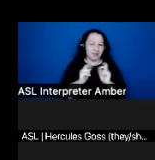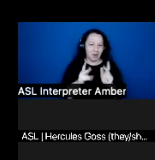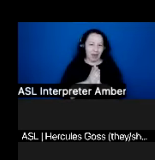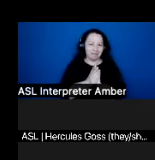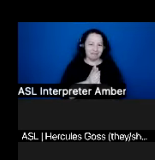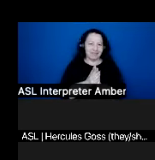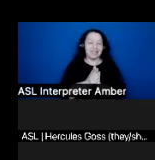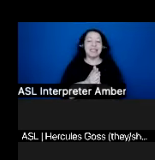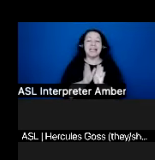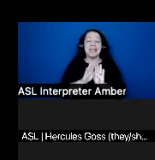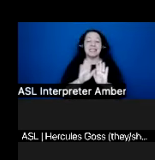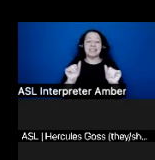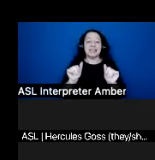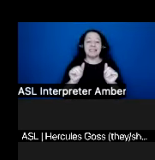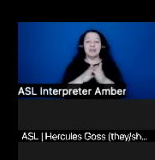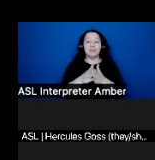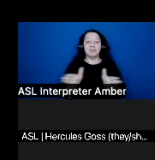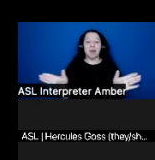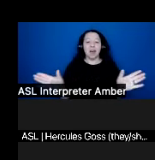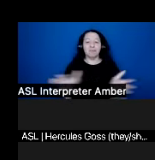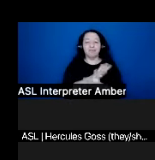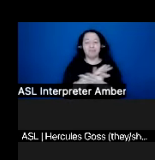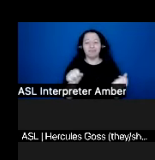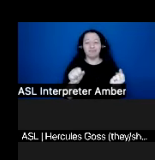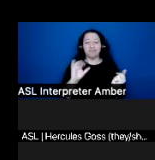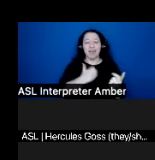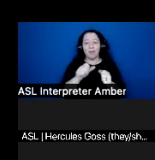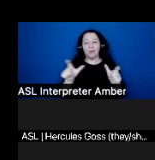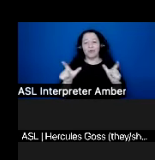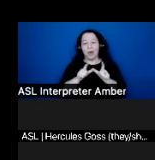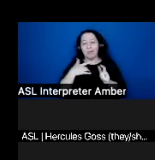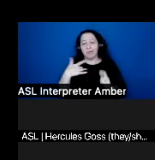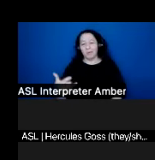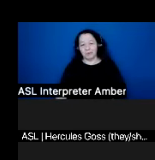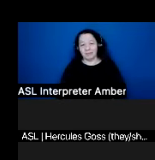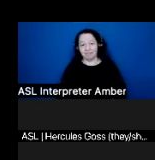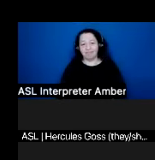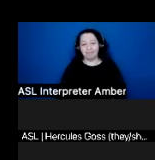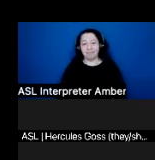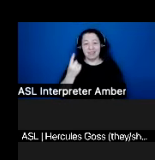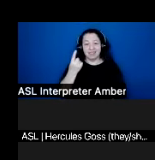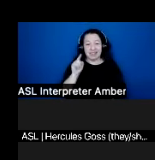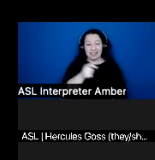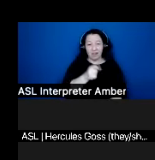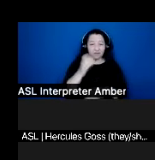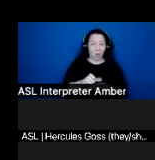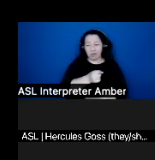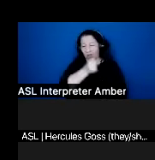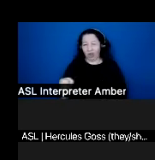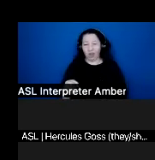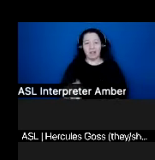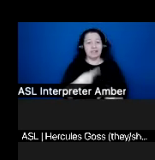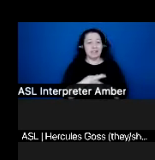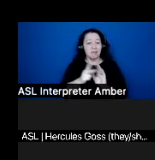destruction of tribal norms, right? So assimilation policies left holes in Native identity,